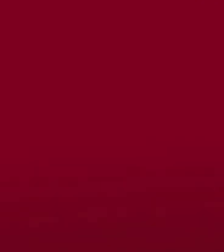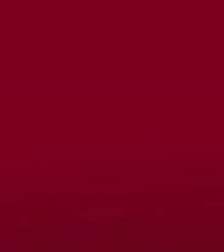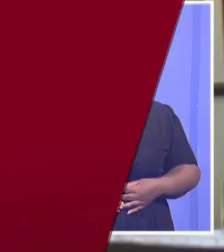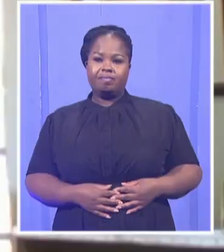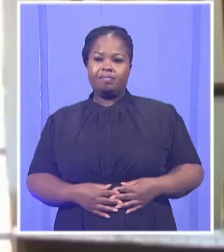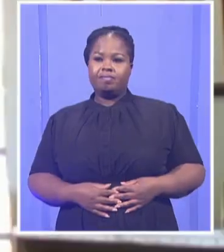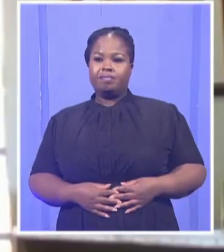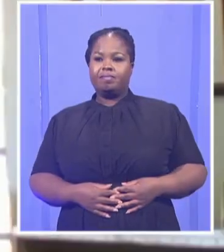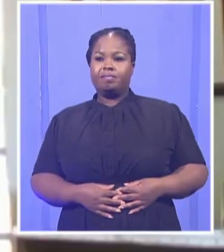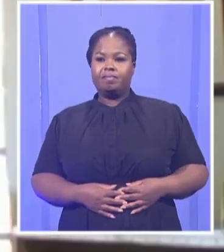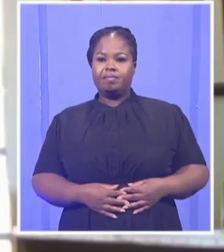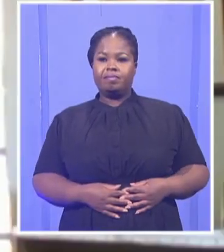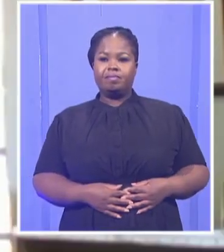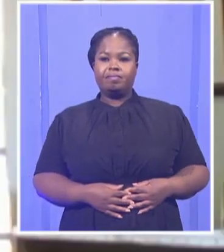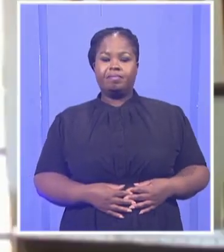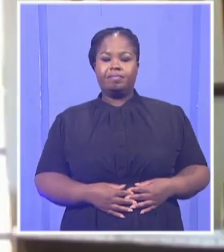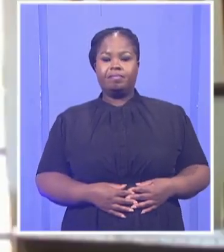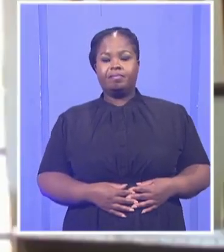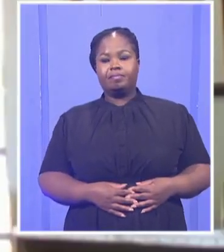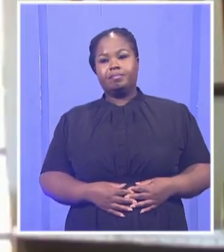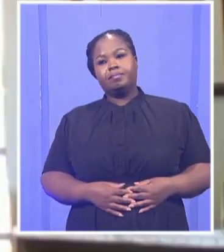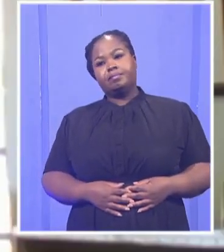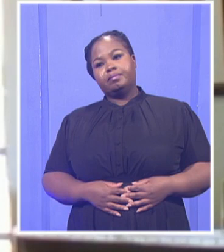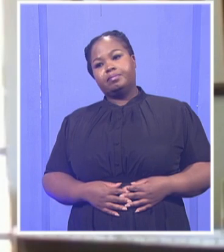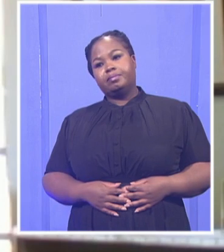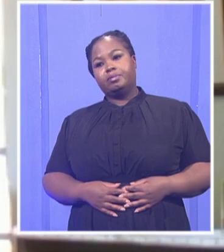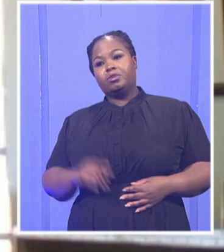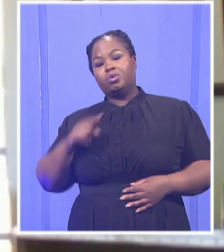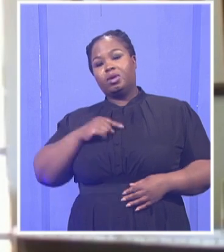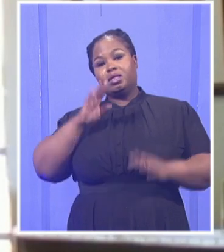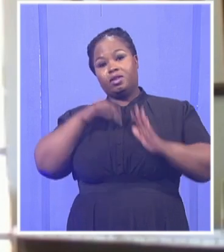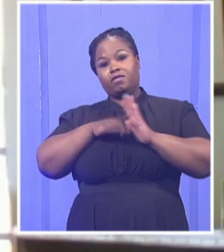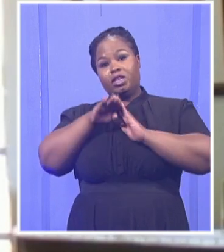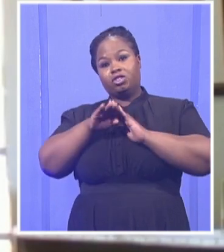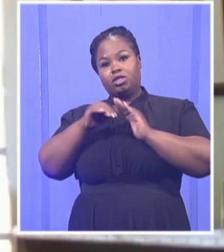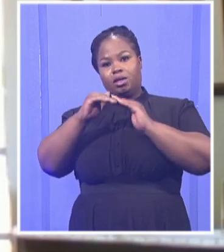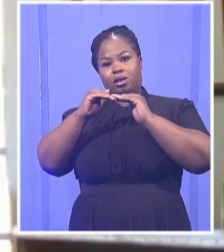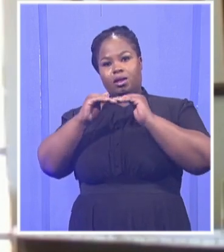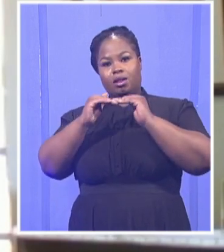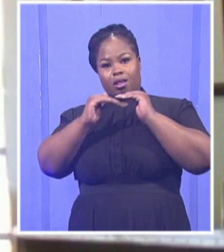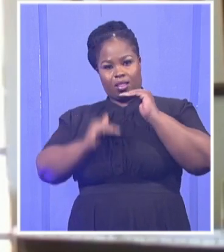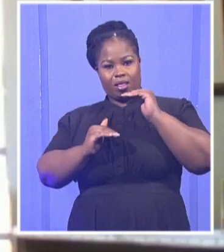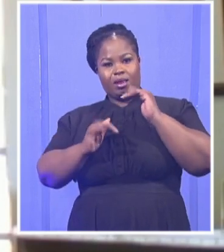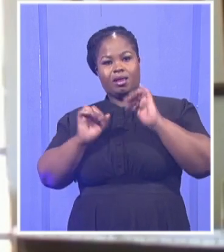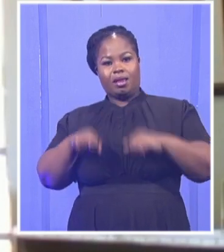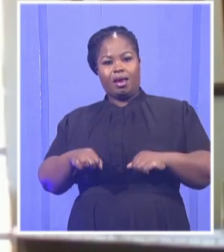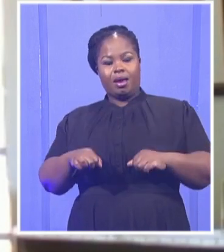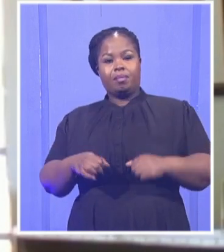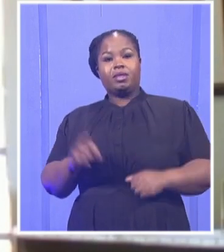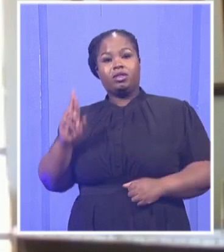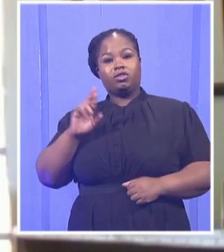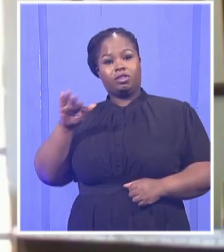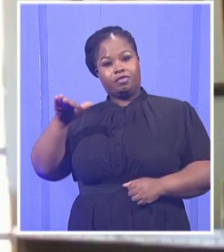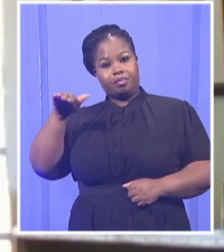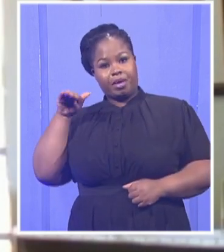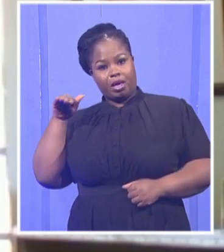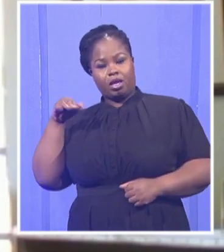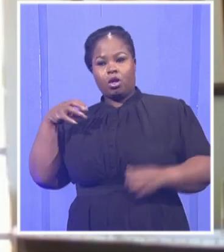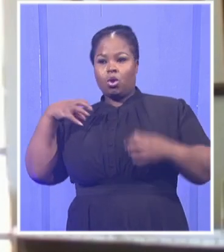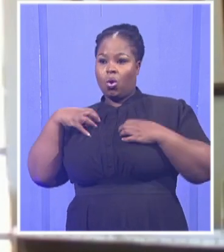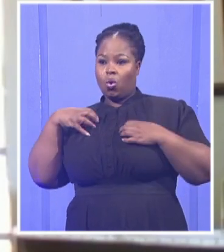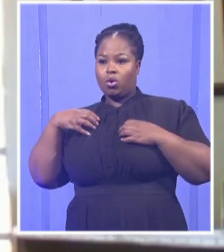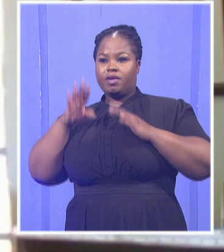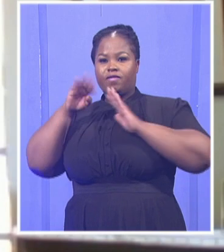Well, the fact that the inflation rate came down and also the Reserve Bank's own